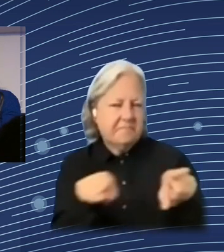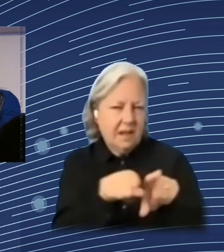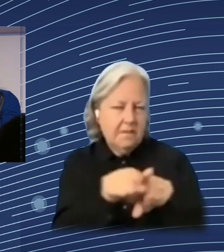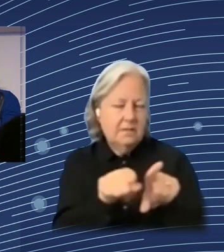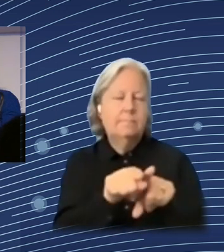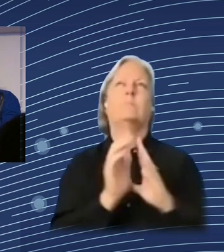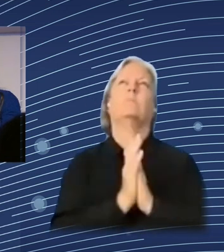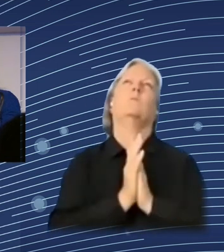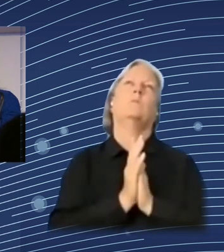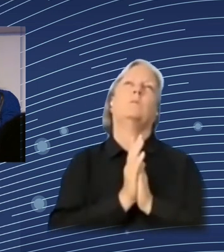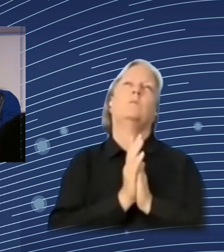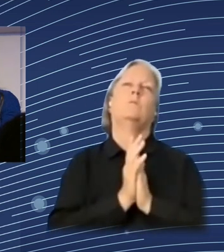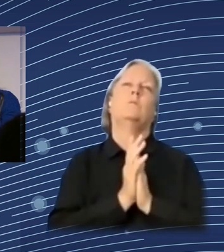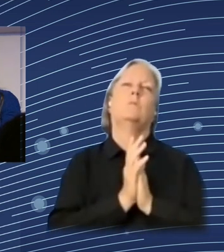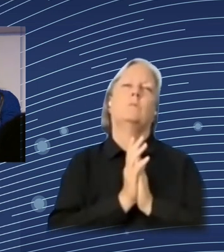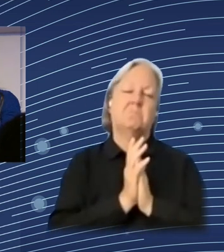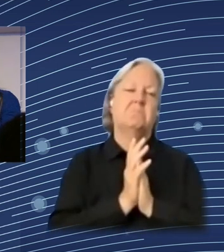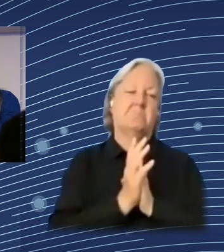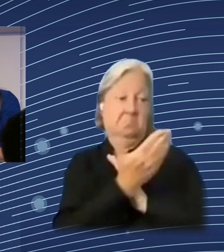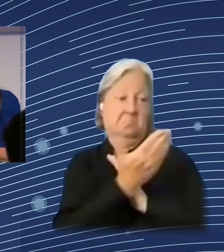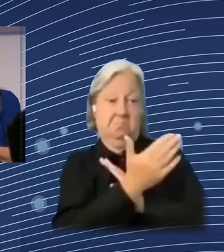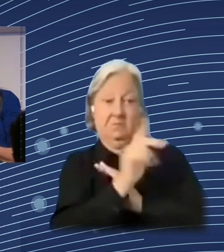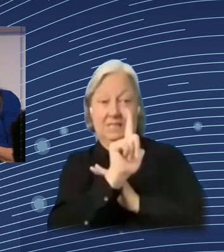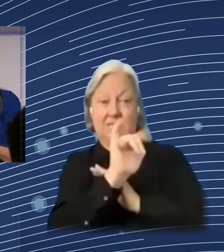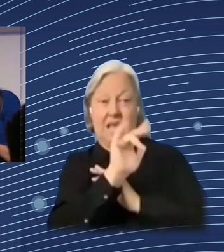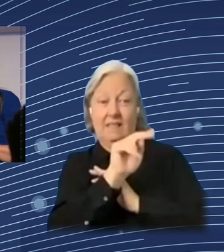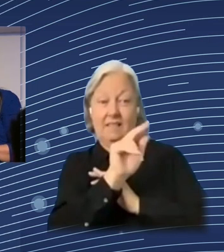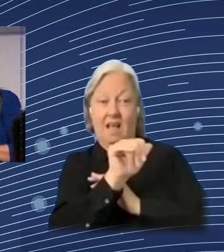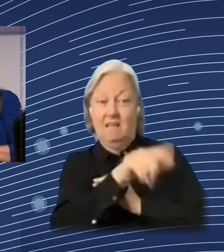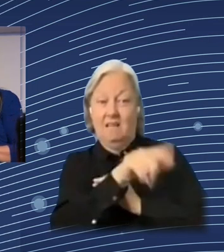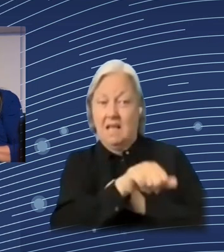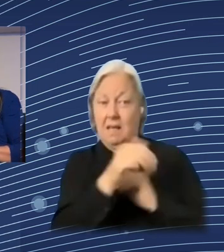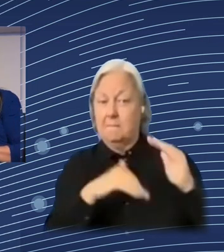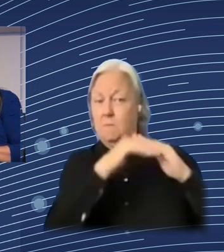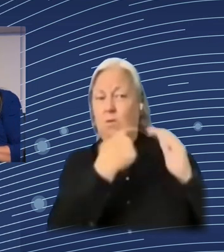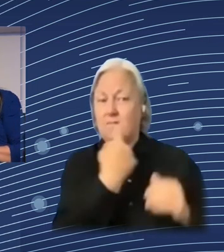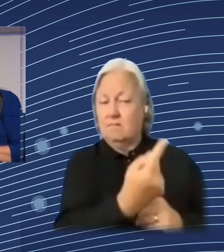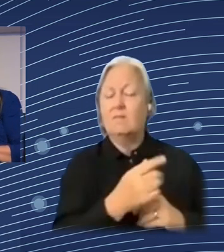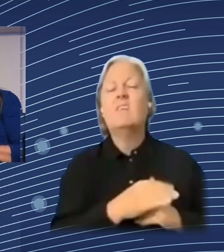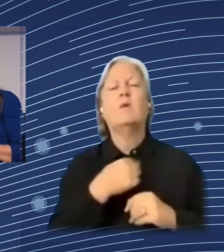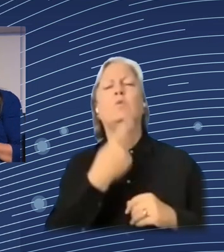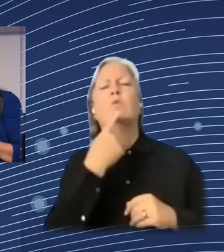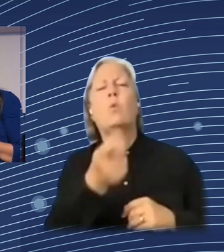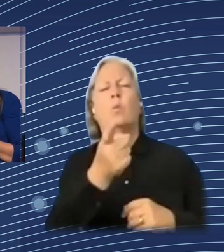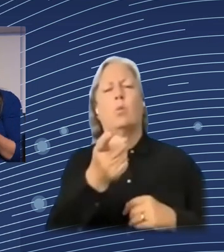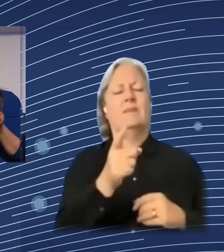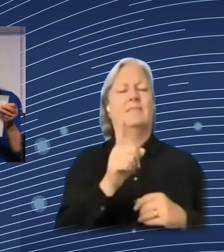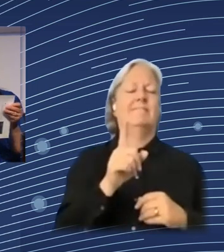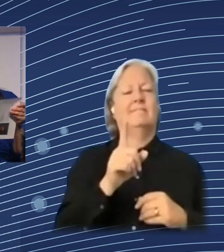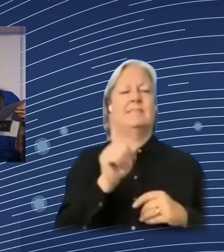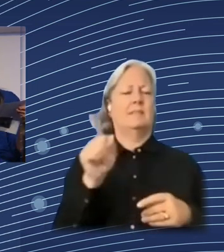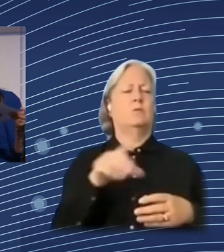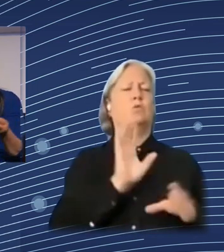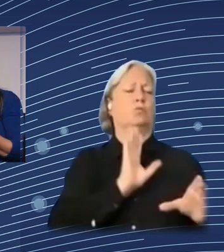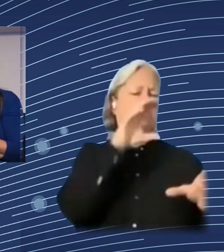think Leena can go on, so... Yeah, so about the challenges, like I mentioned, the separate data storages was one of the